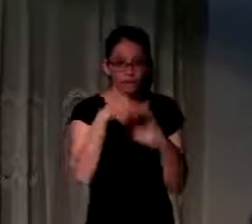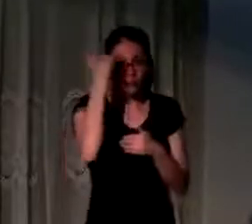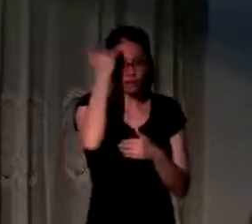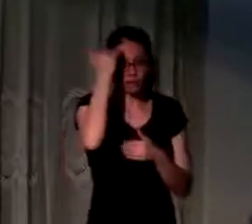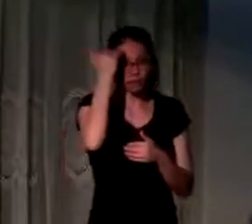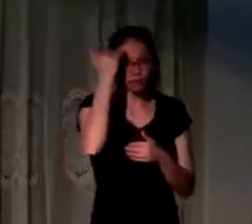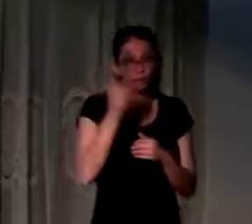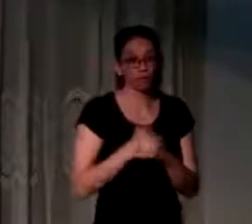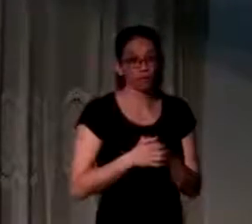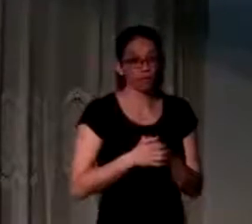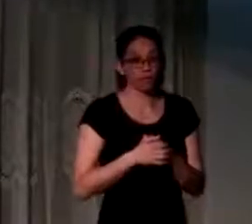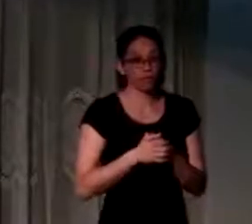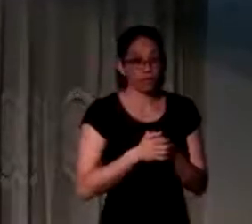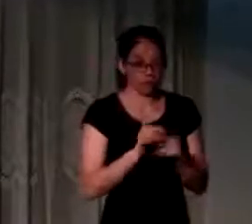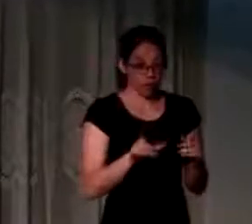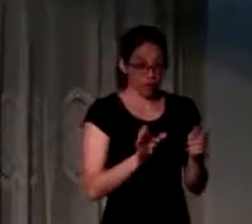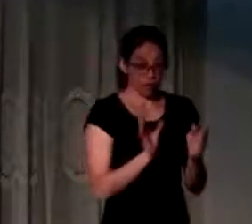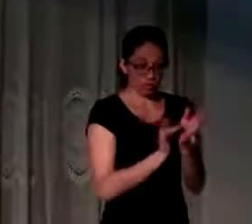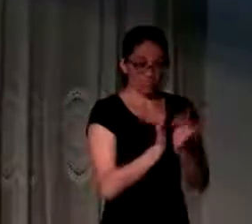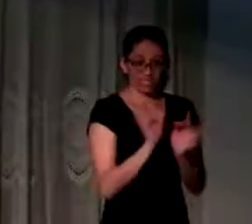So these words can bring me peace.